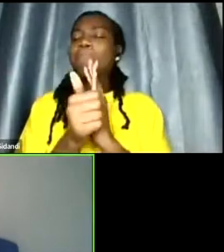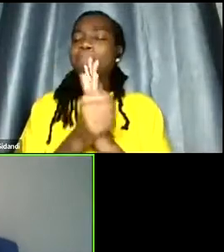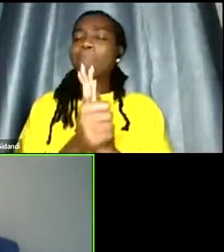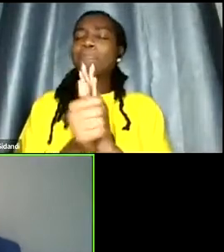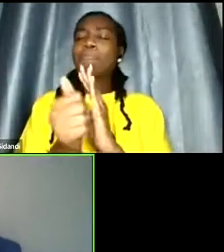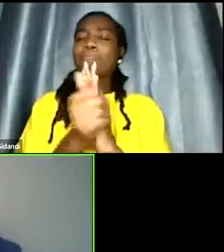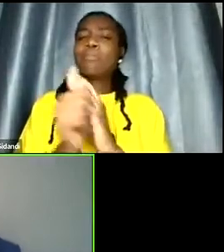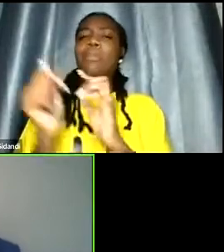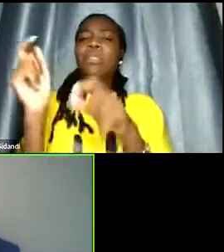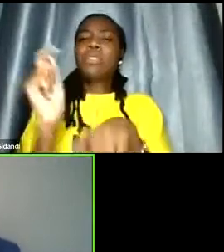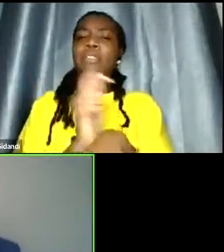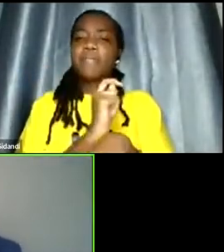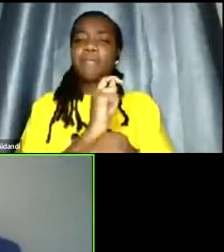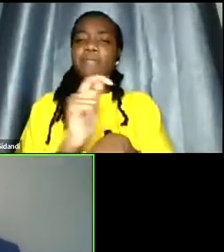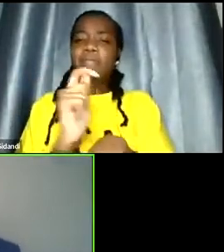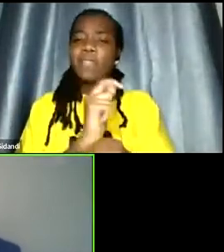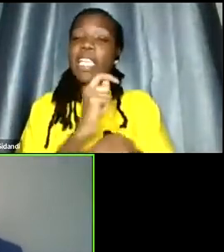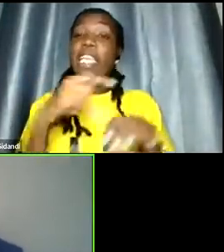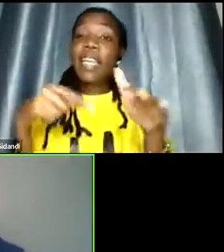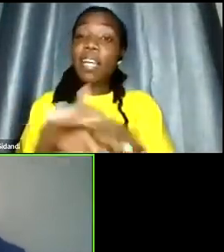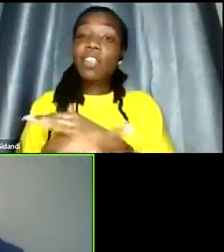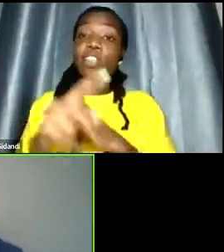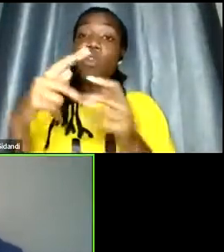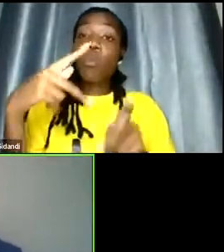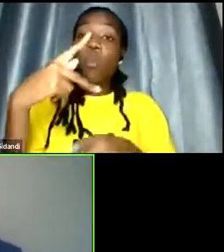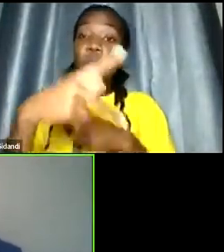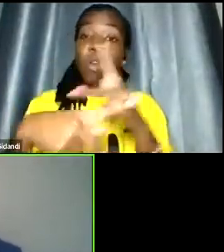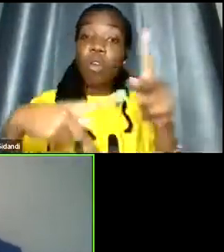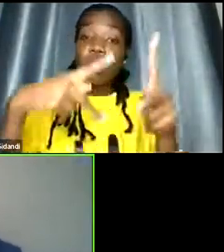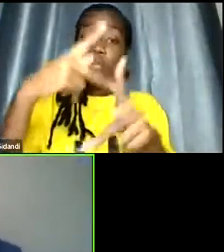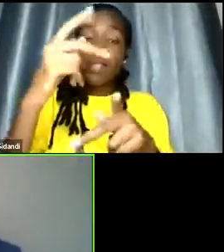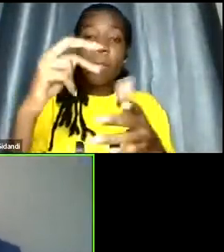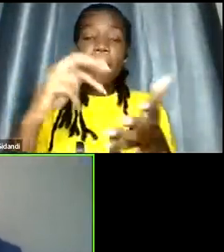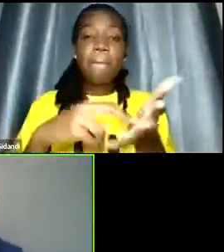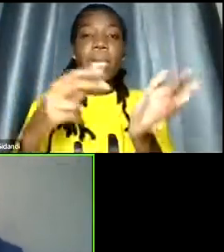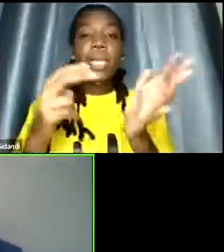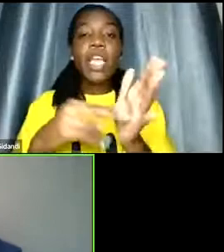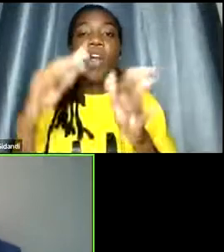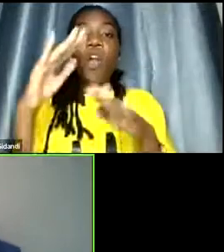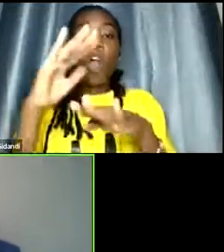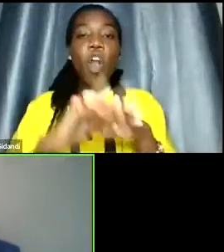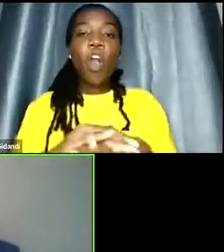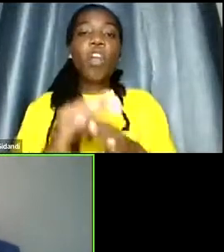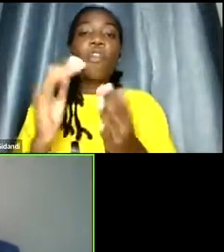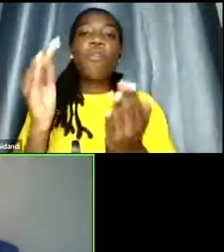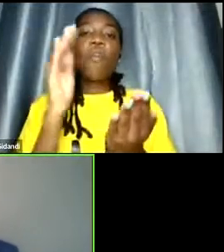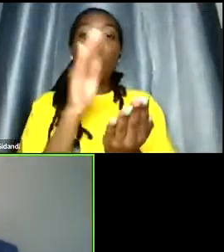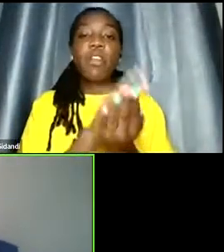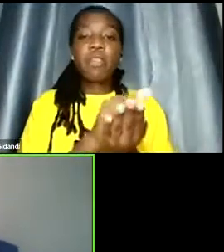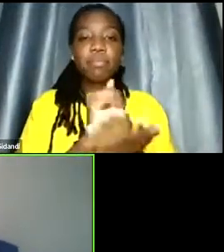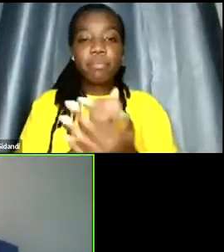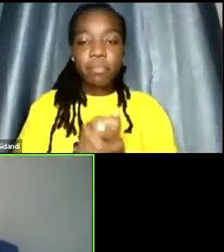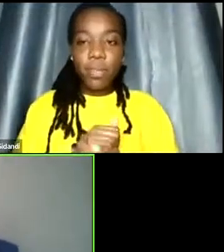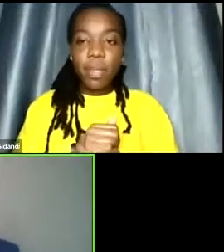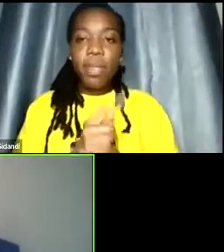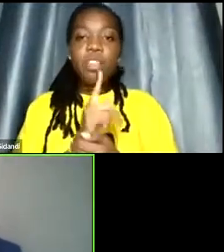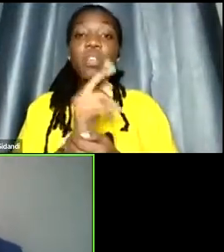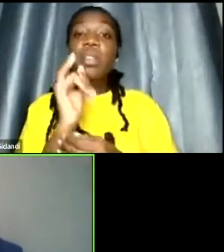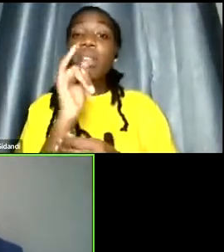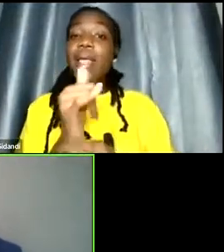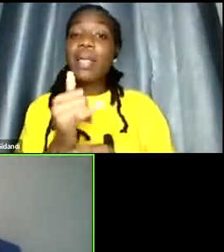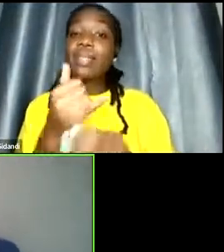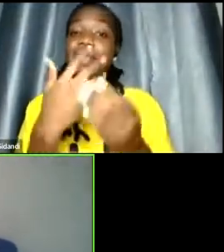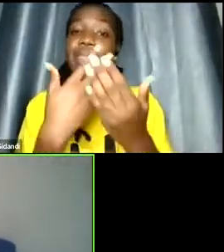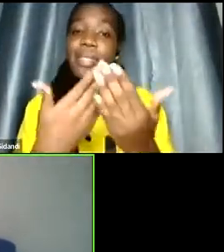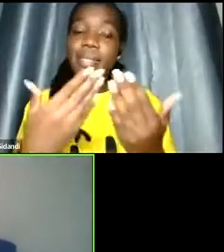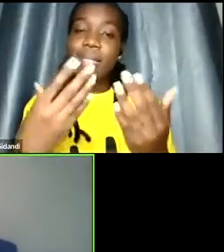them through an induction process. We call that onboarding. Now, just like in a typical flight scenario, onboarding